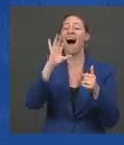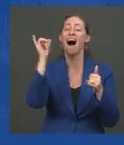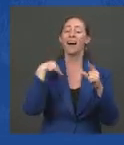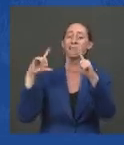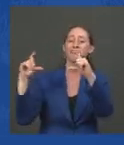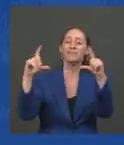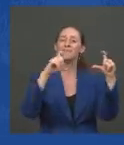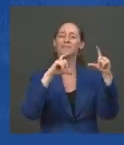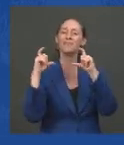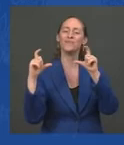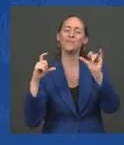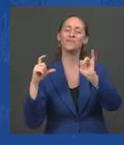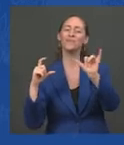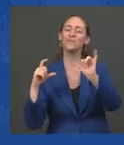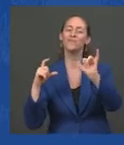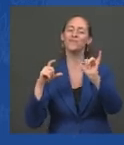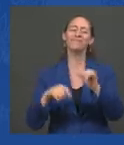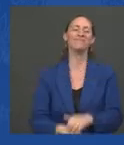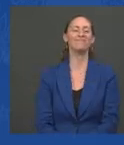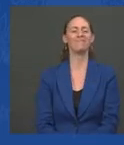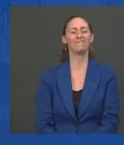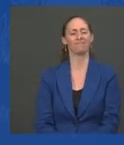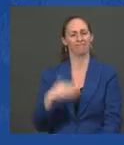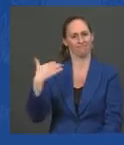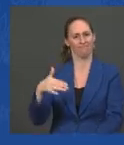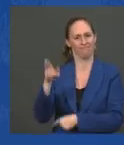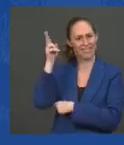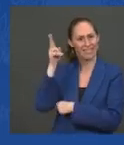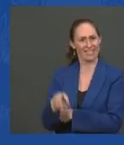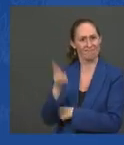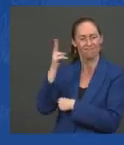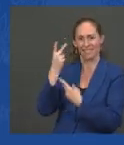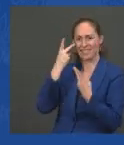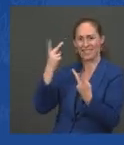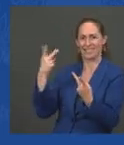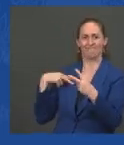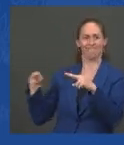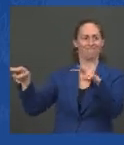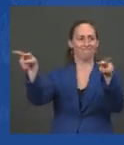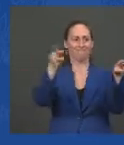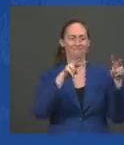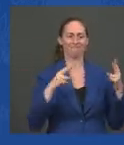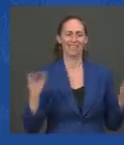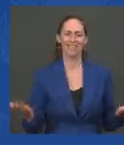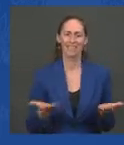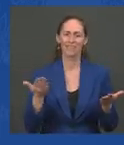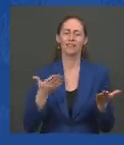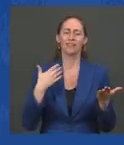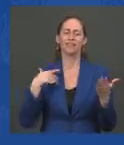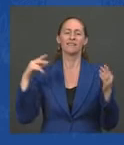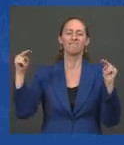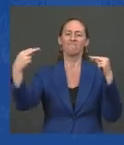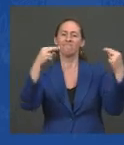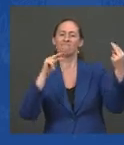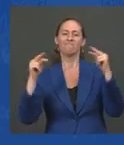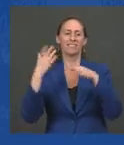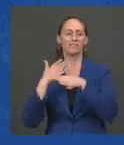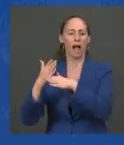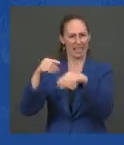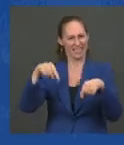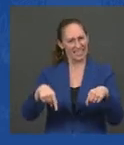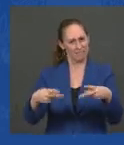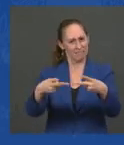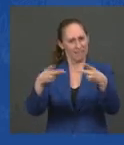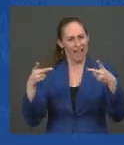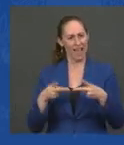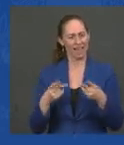The history that is told here because of this place is now part